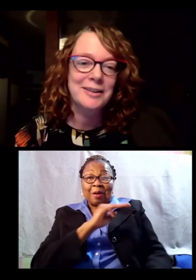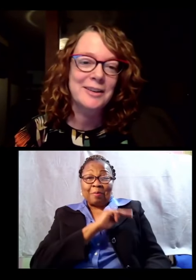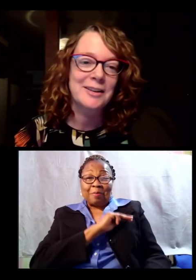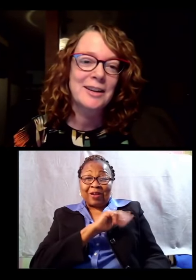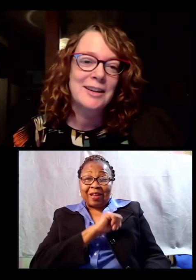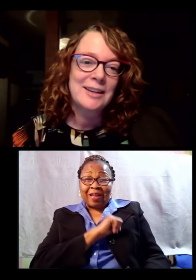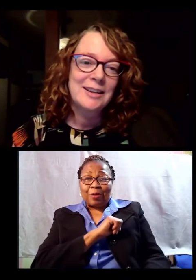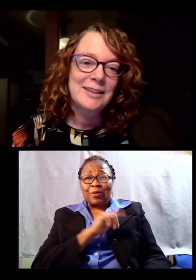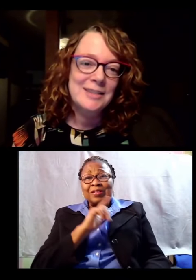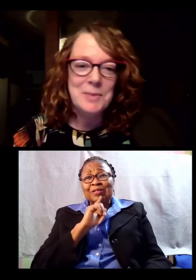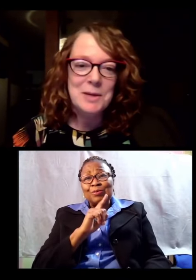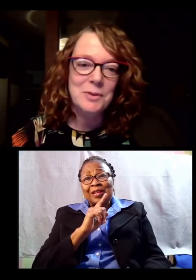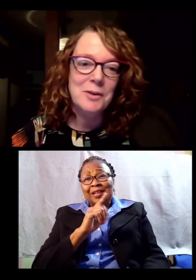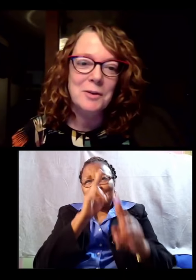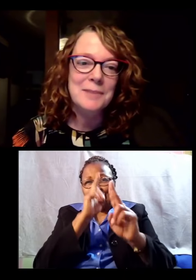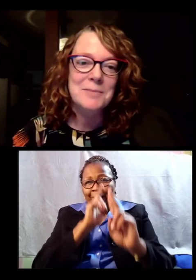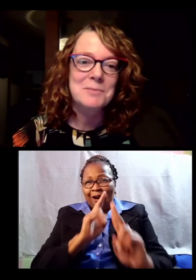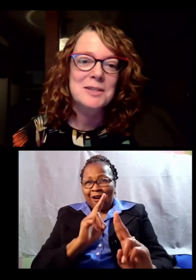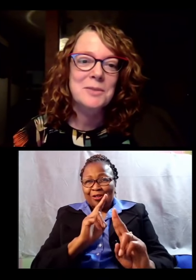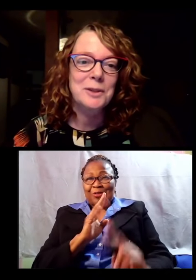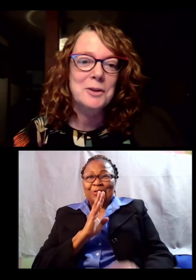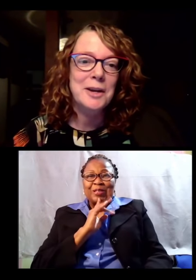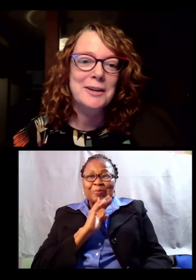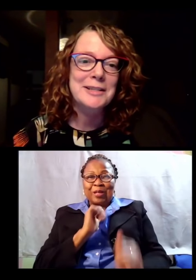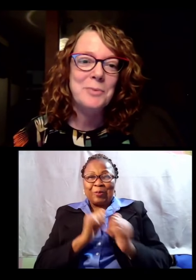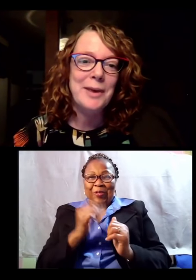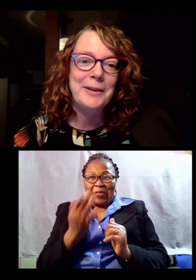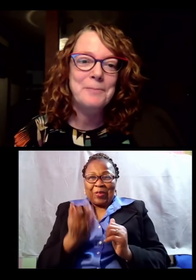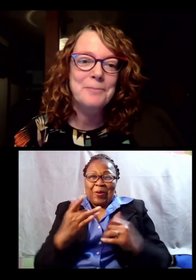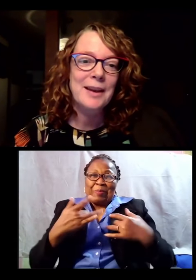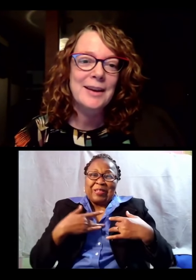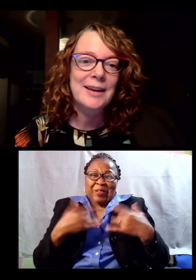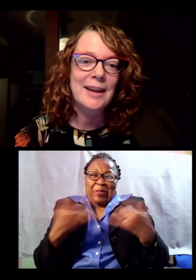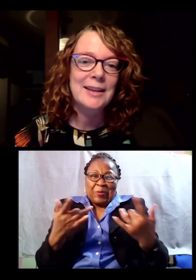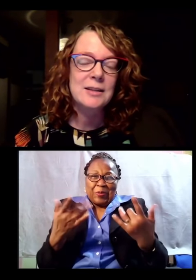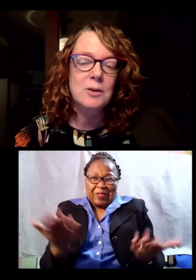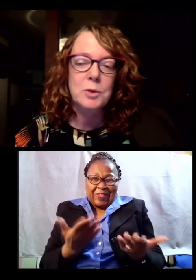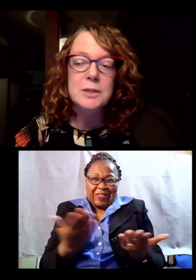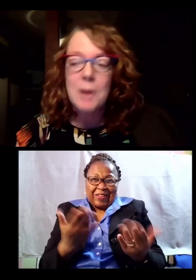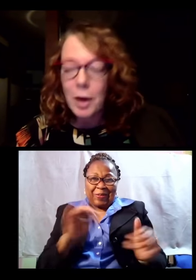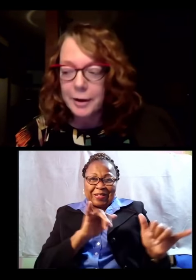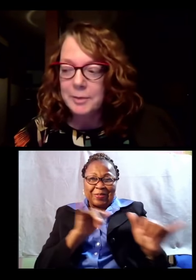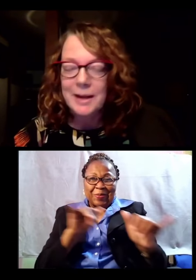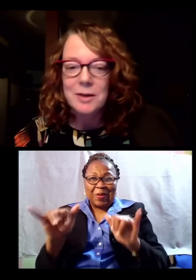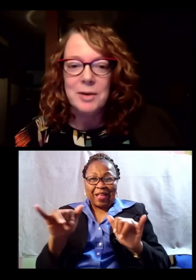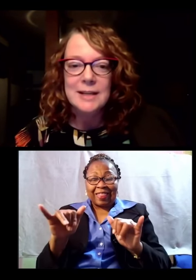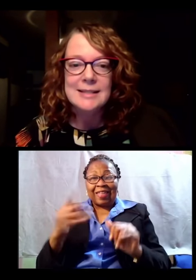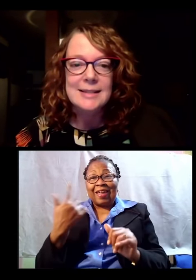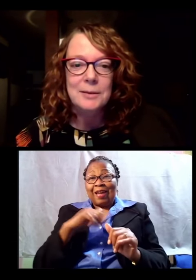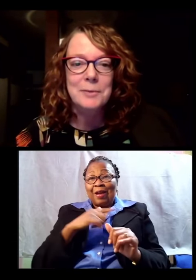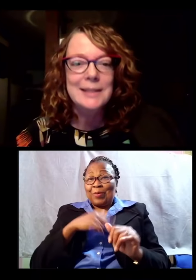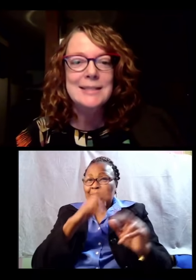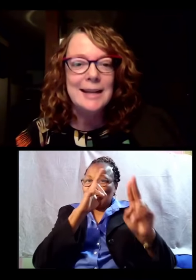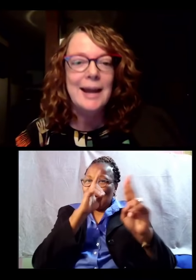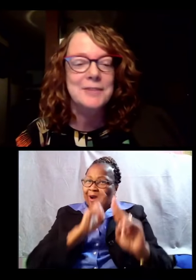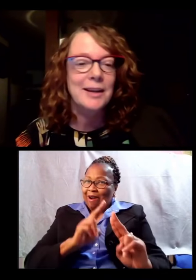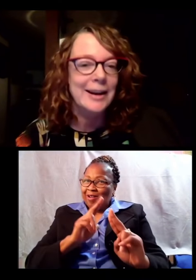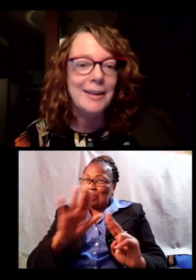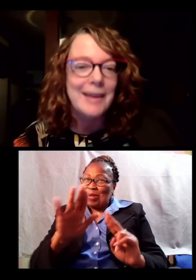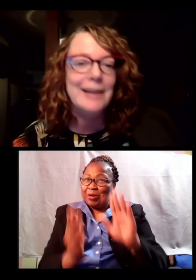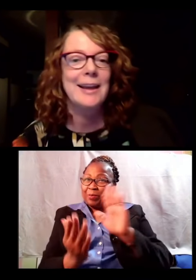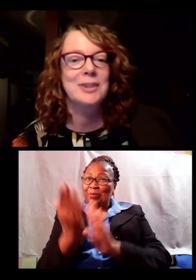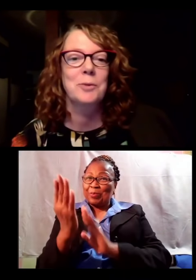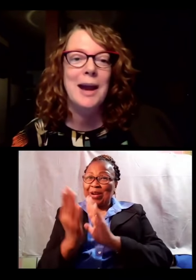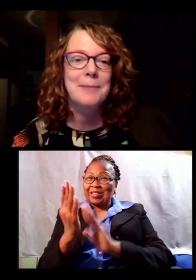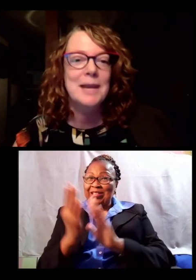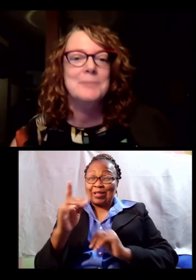an honor to speak with you. I'm just thrilled you're here as well. And you know, we're so honored by your presence that we really did have to kind of